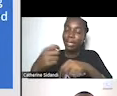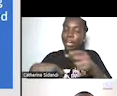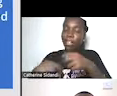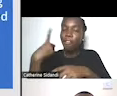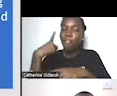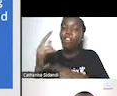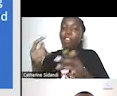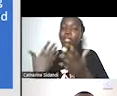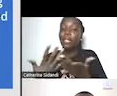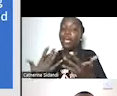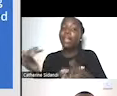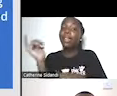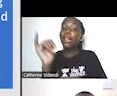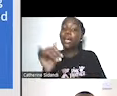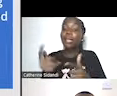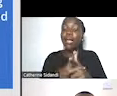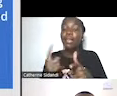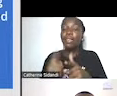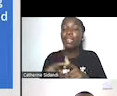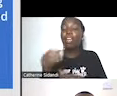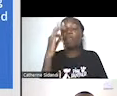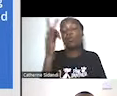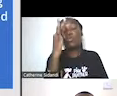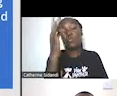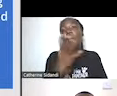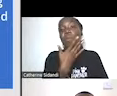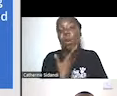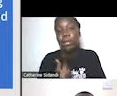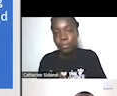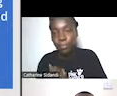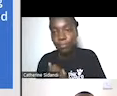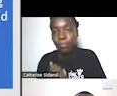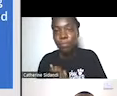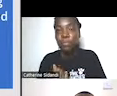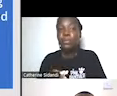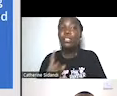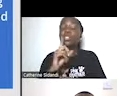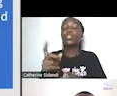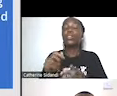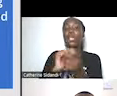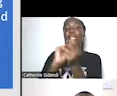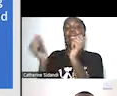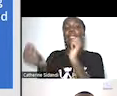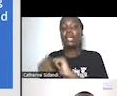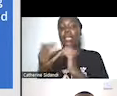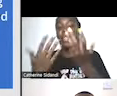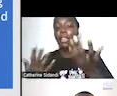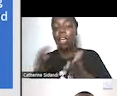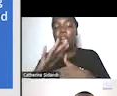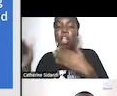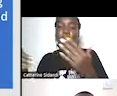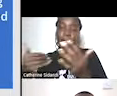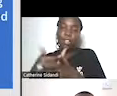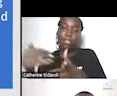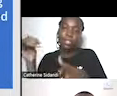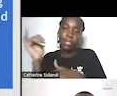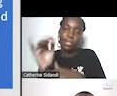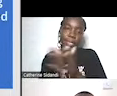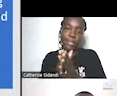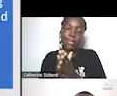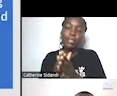demand. So this, for the people in supply chain, the stores management and all that, or even the retailers, those who are selling products,